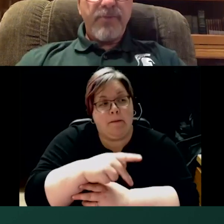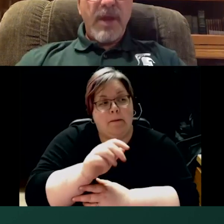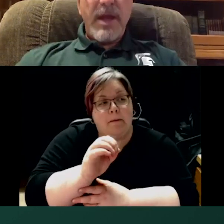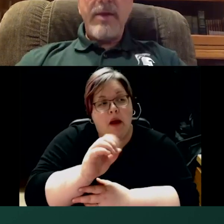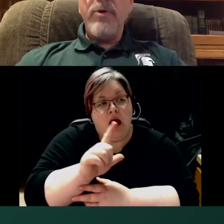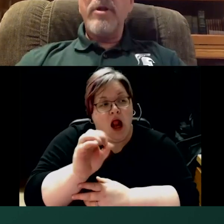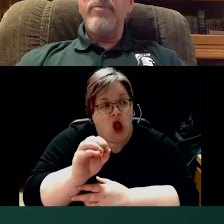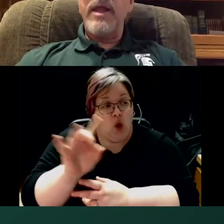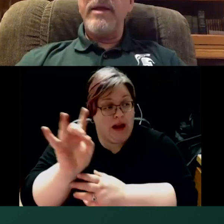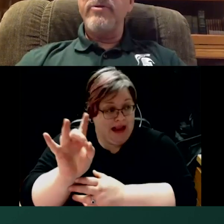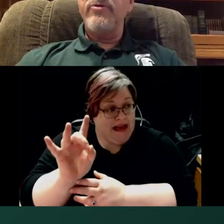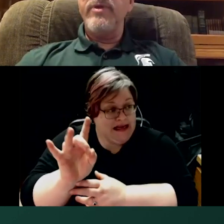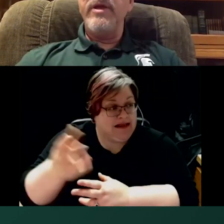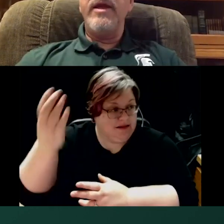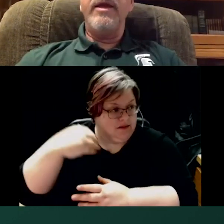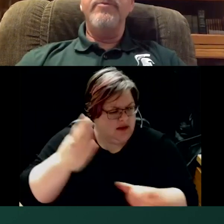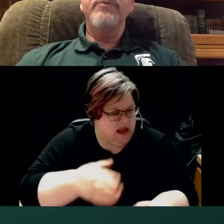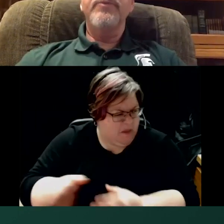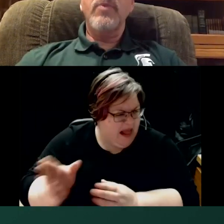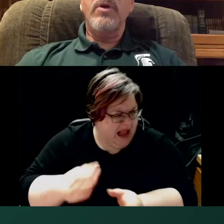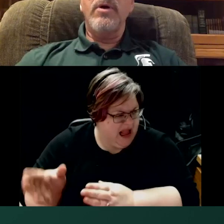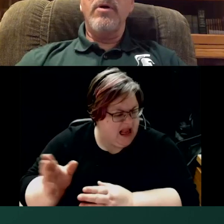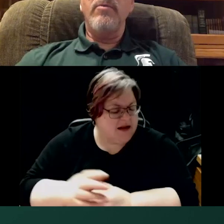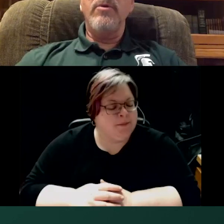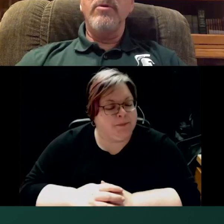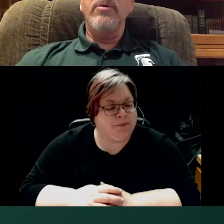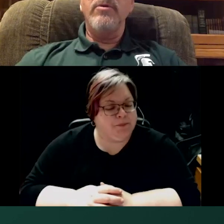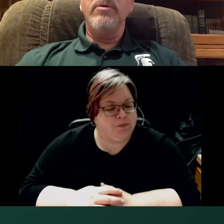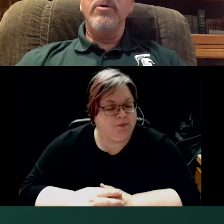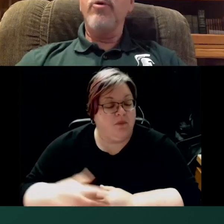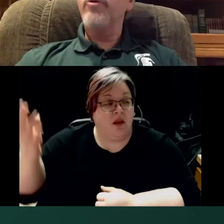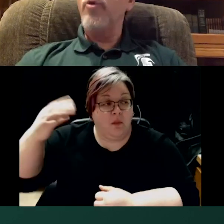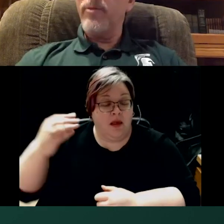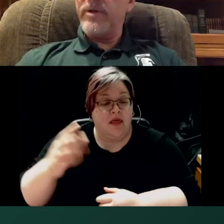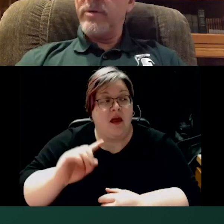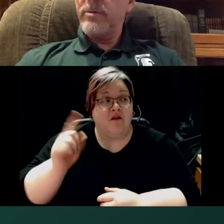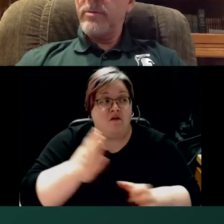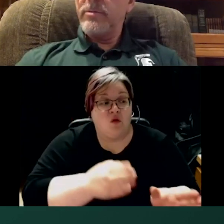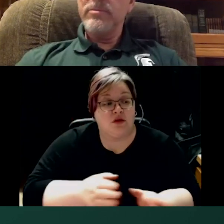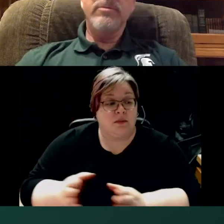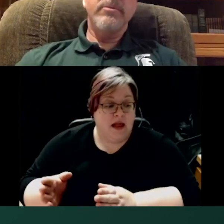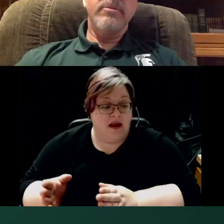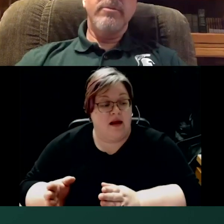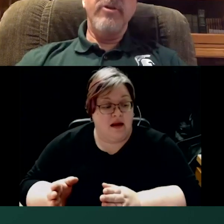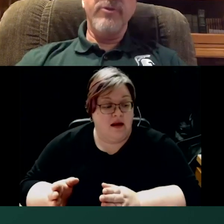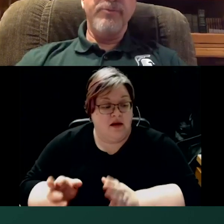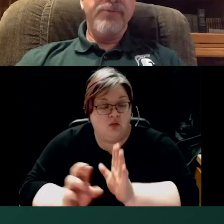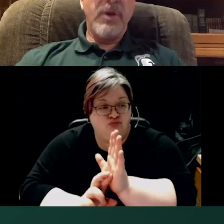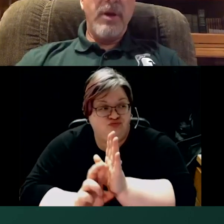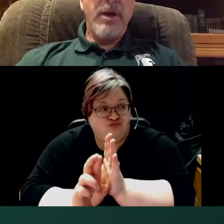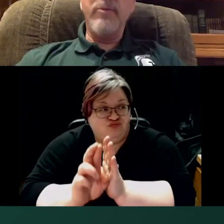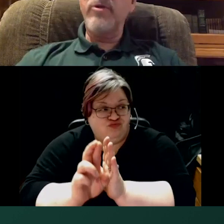stages, it was planned to be a Earth orbit